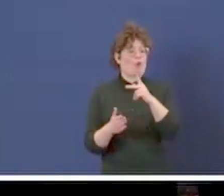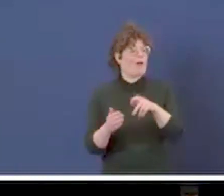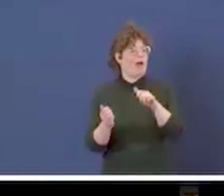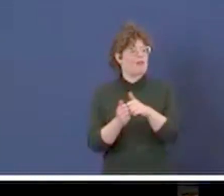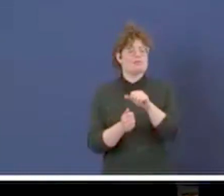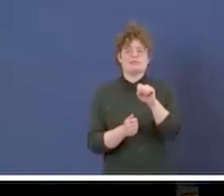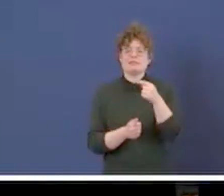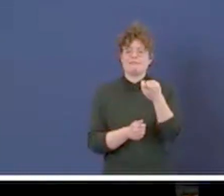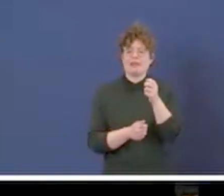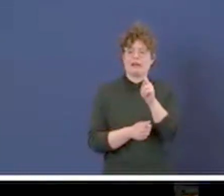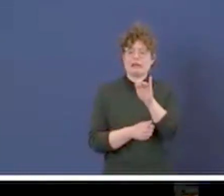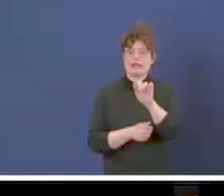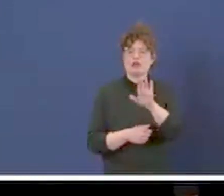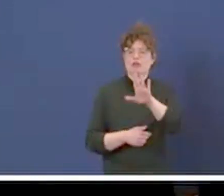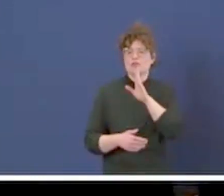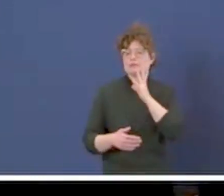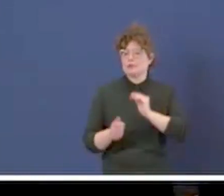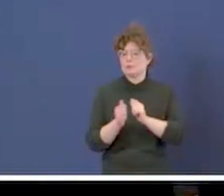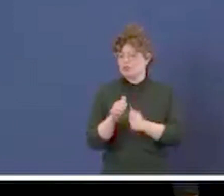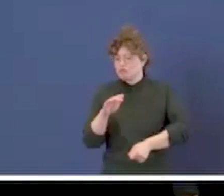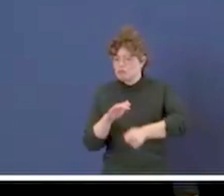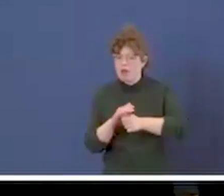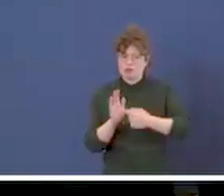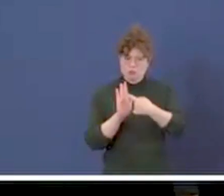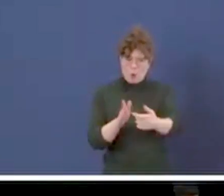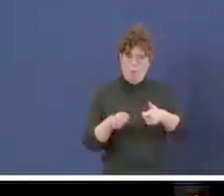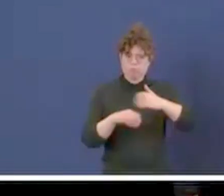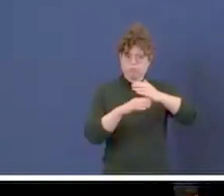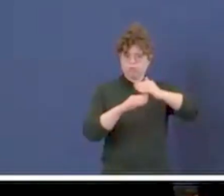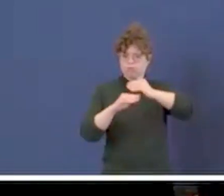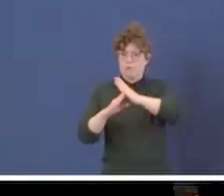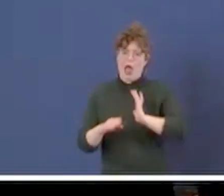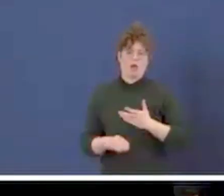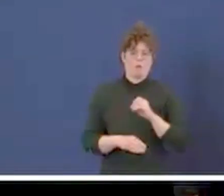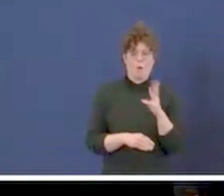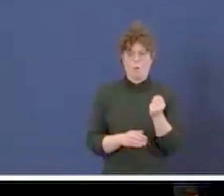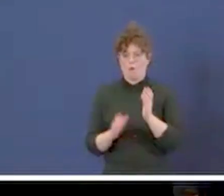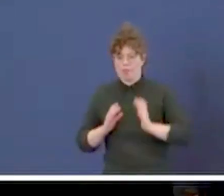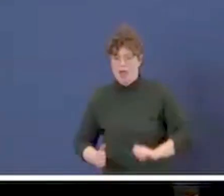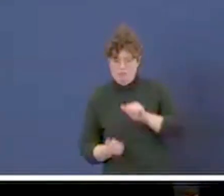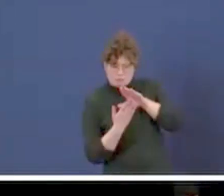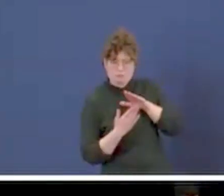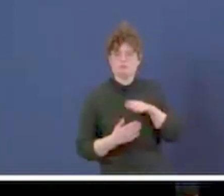does Stephanie's experience with shelters reflect the barriers that our own clients face?